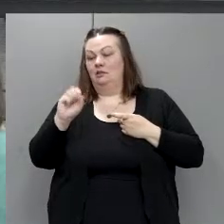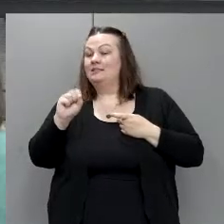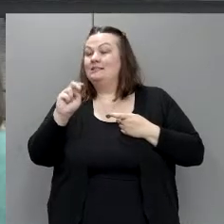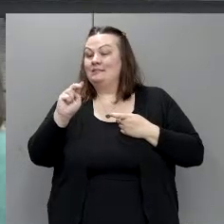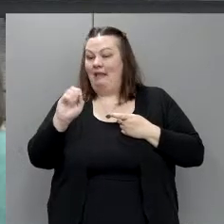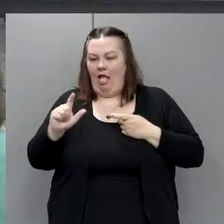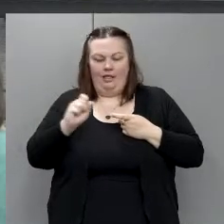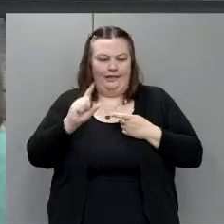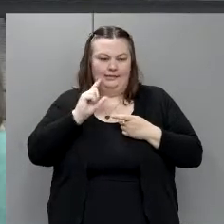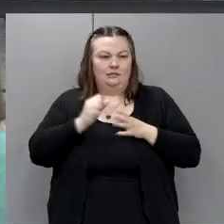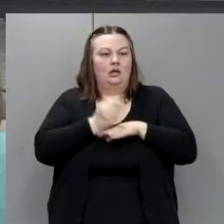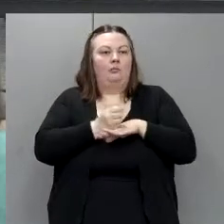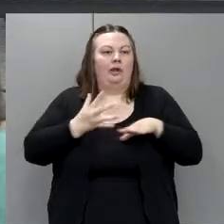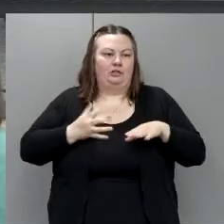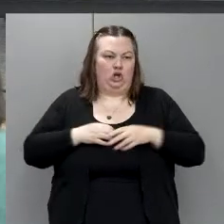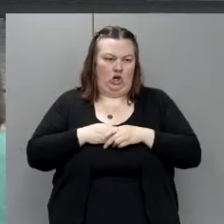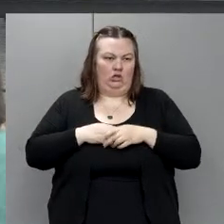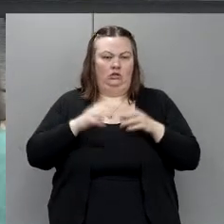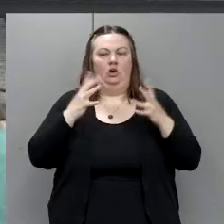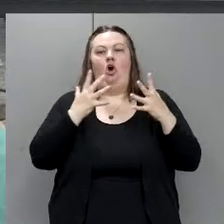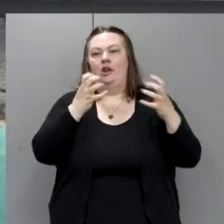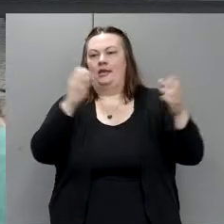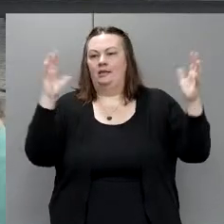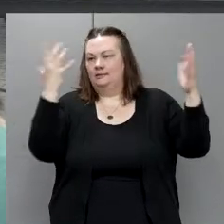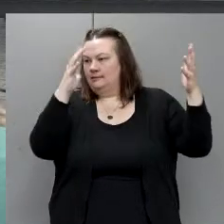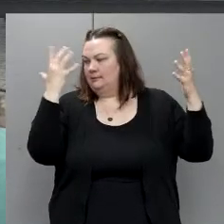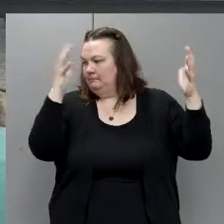is premature.